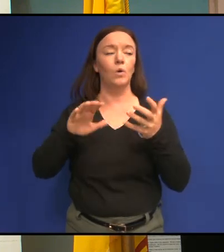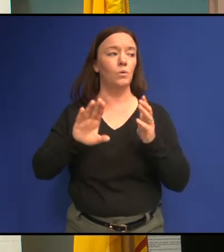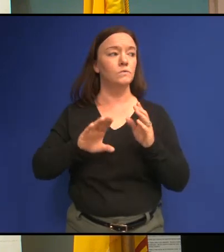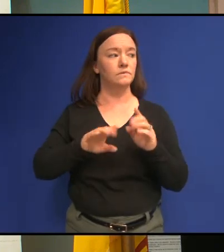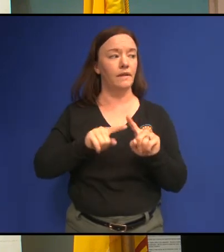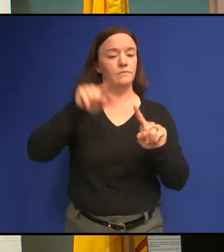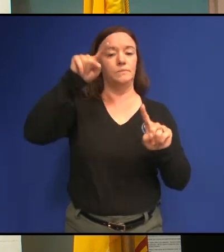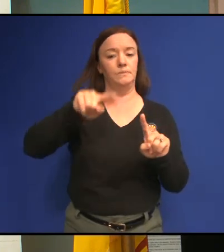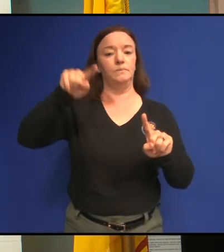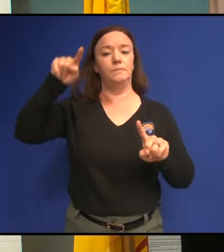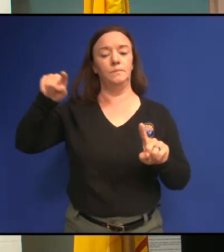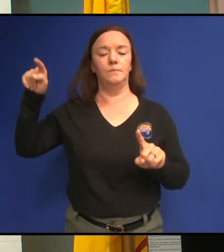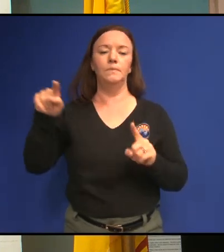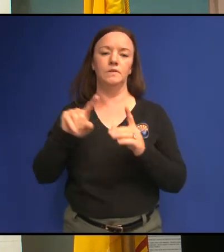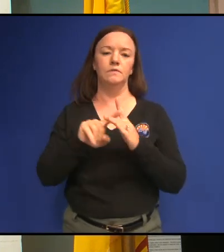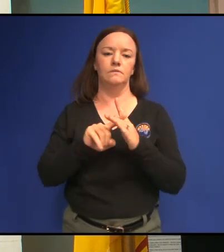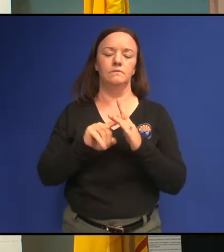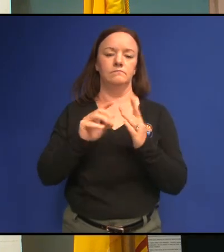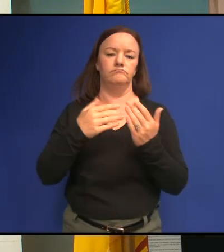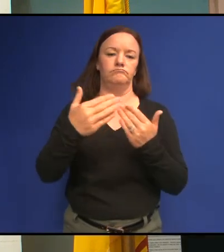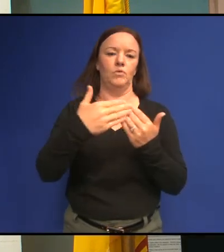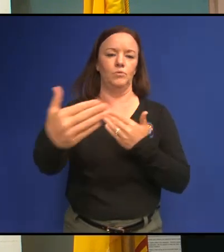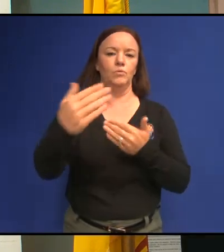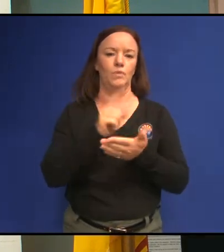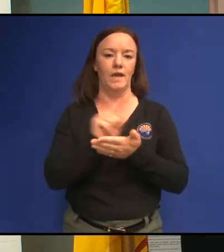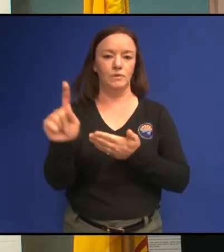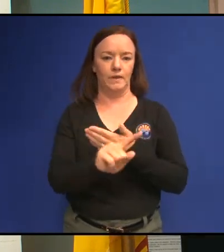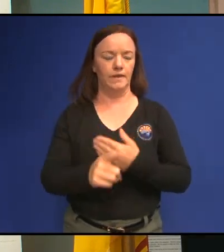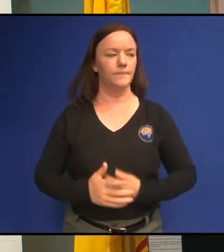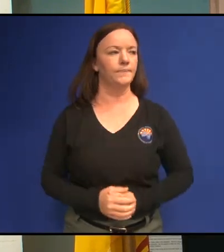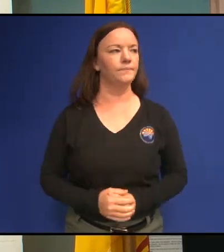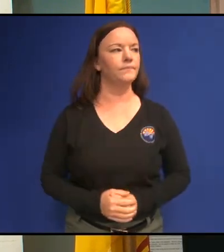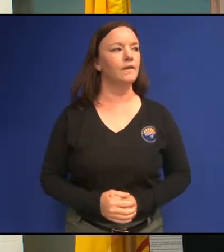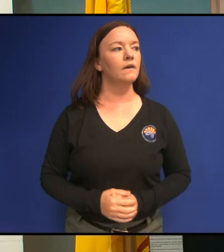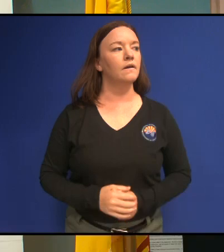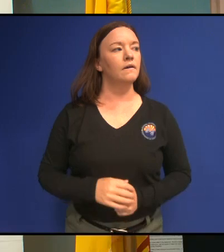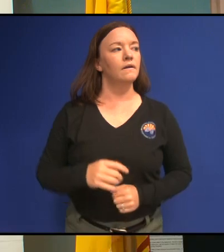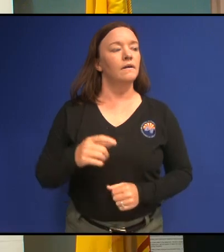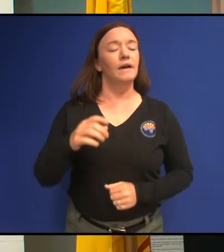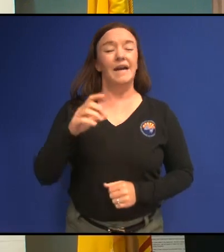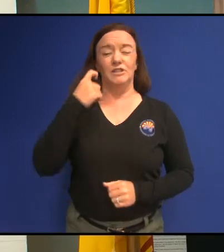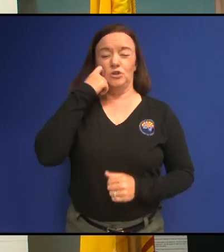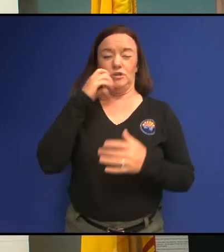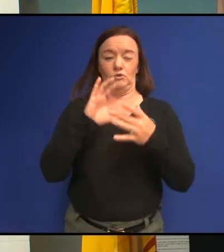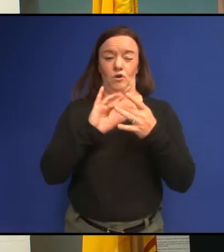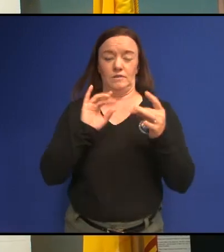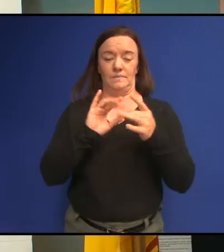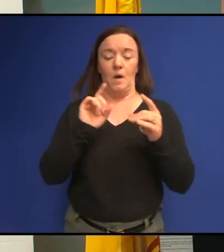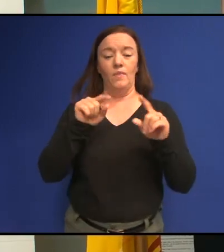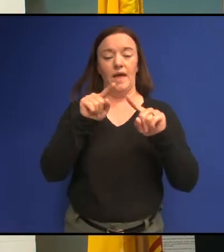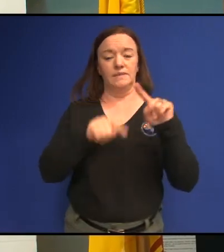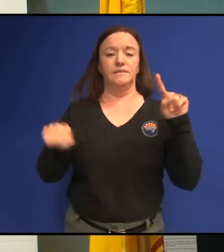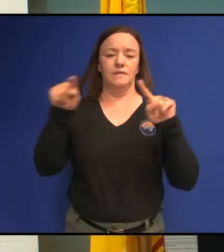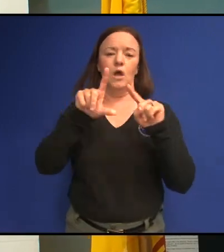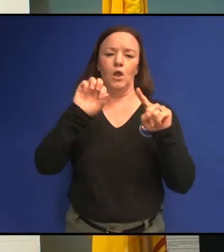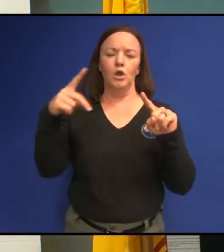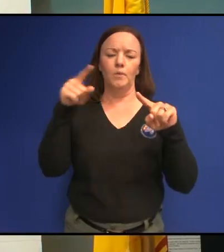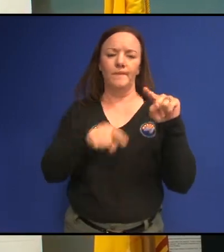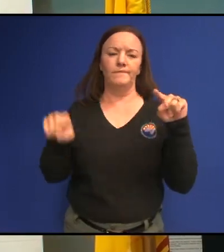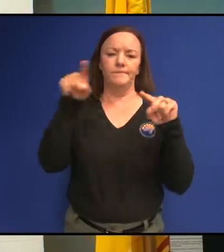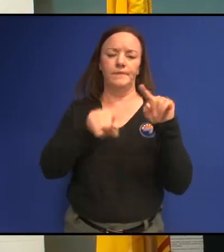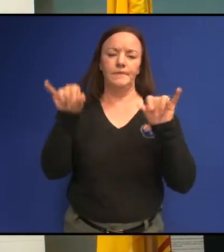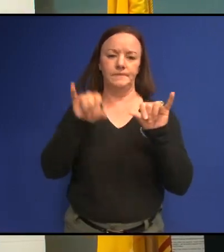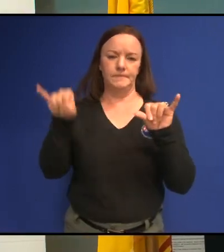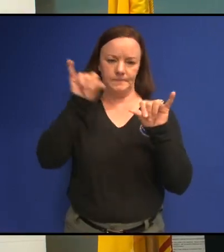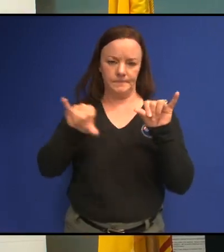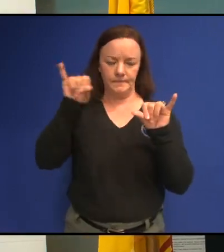week. So I'll move on here to what I was just talking about. At the beginning of this loop here, this is the upper level flow